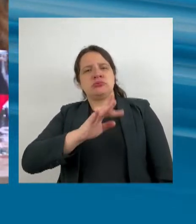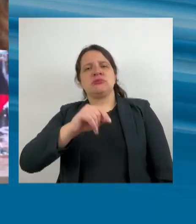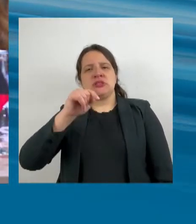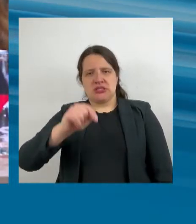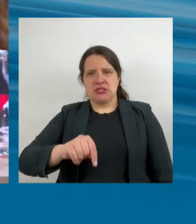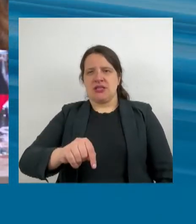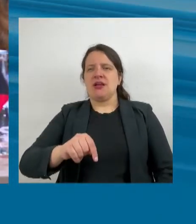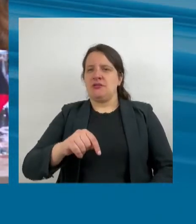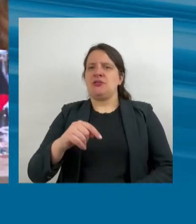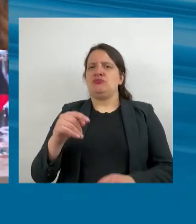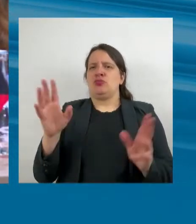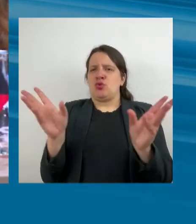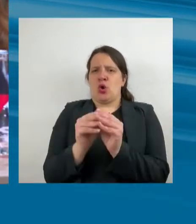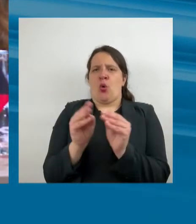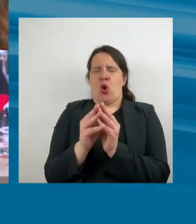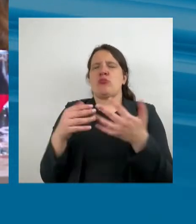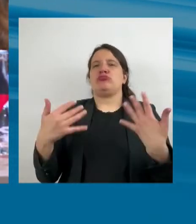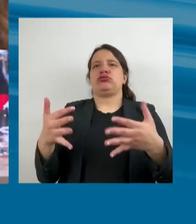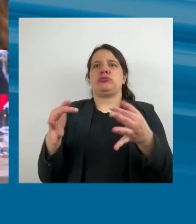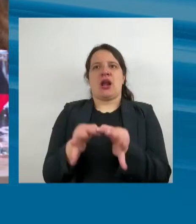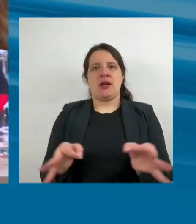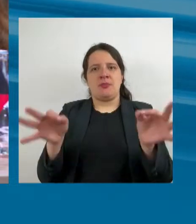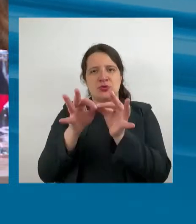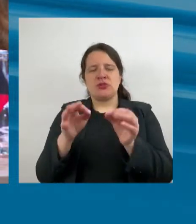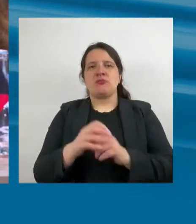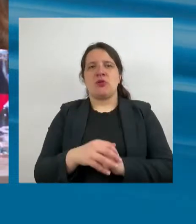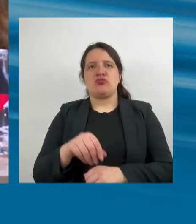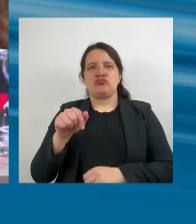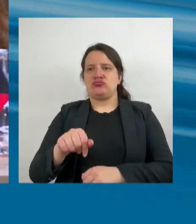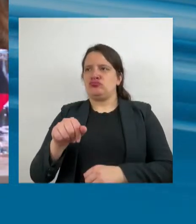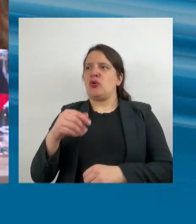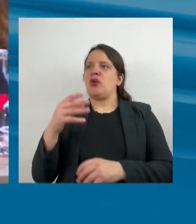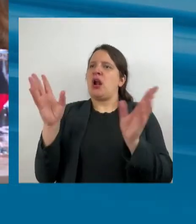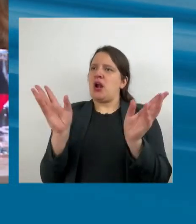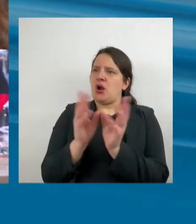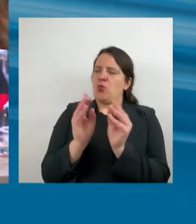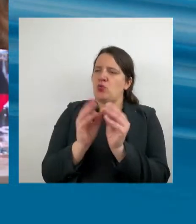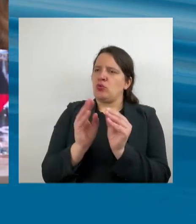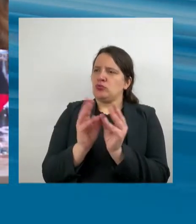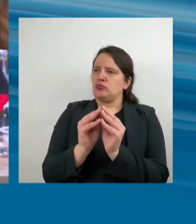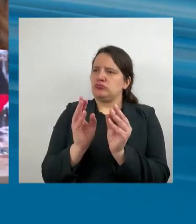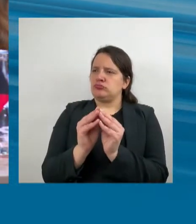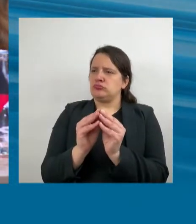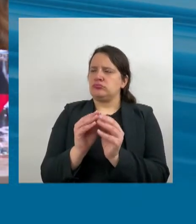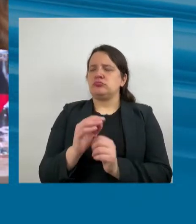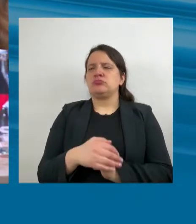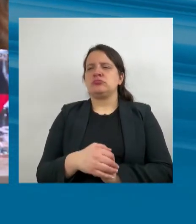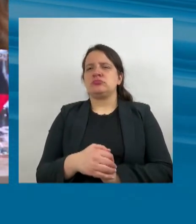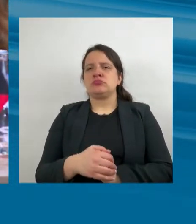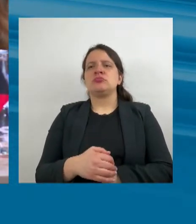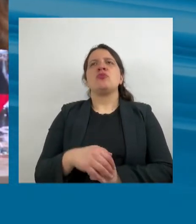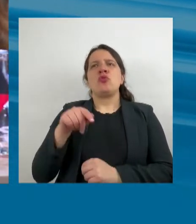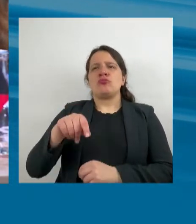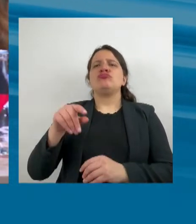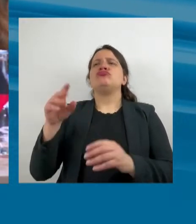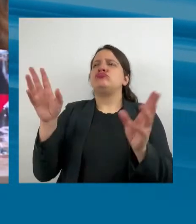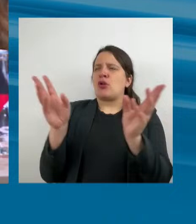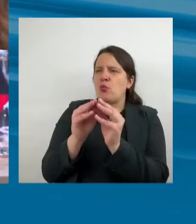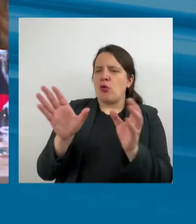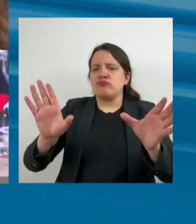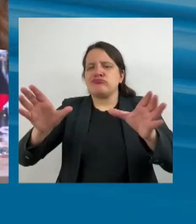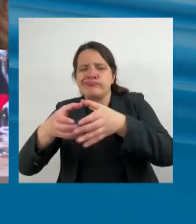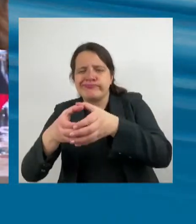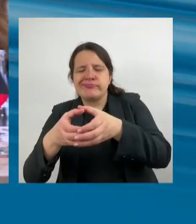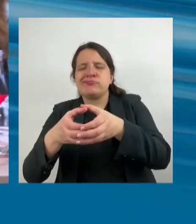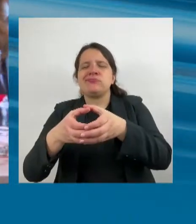40th session of the ECLAC, held in this beautiful city of Lima. I'm equally delighted for the opportunity to dialogue